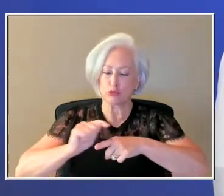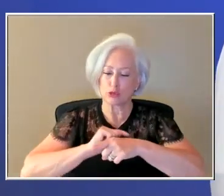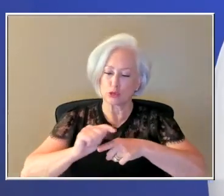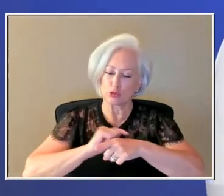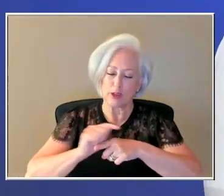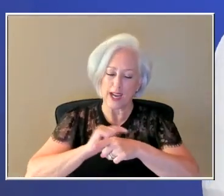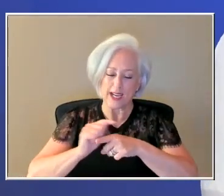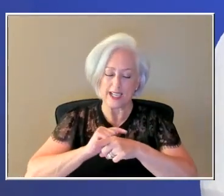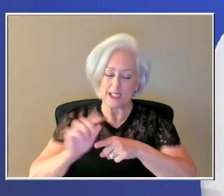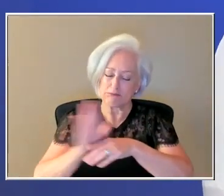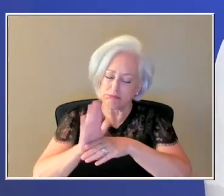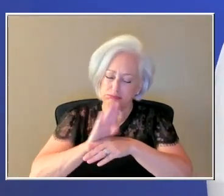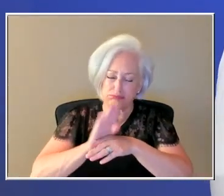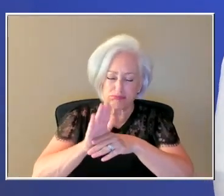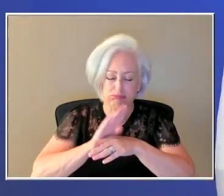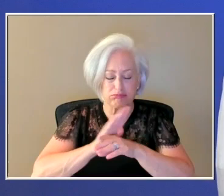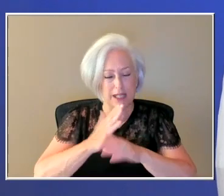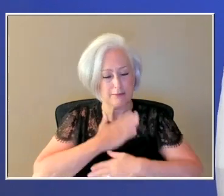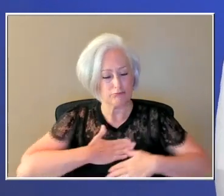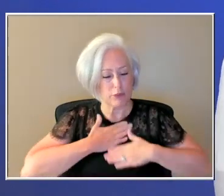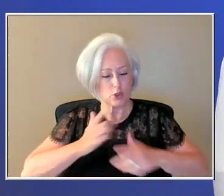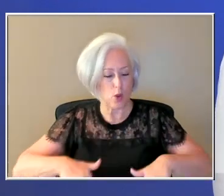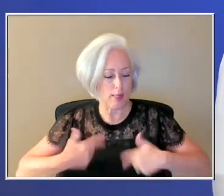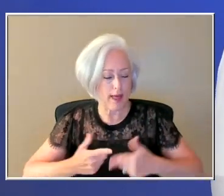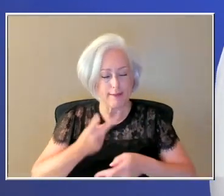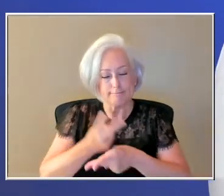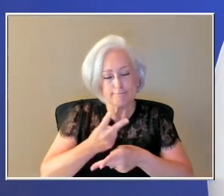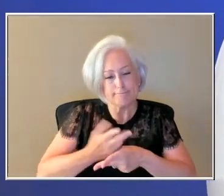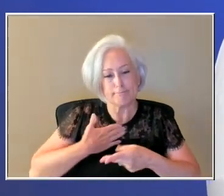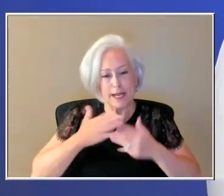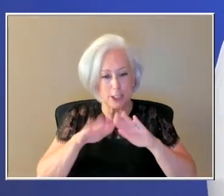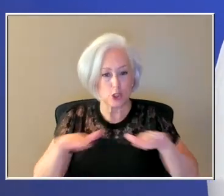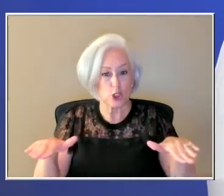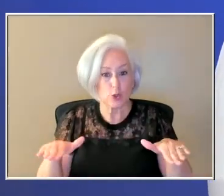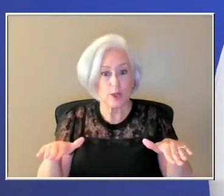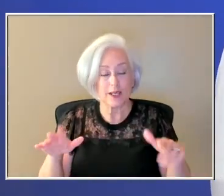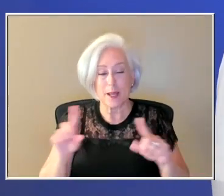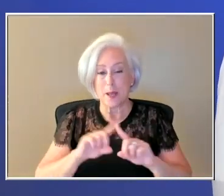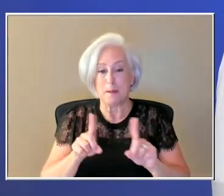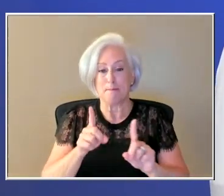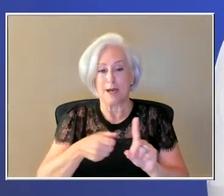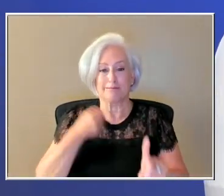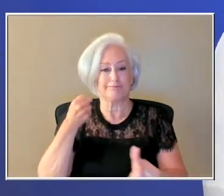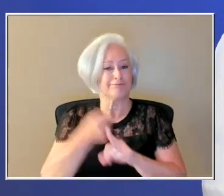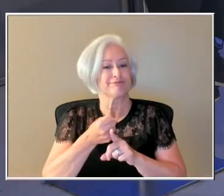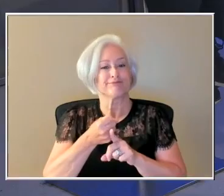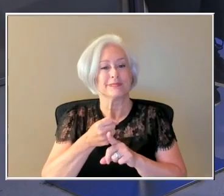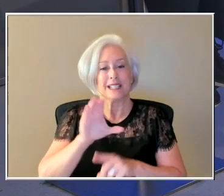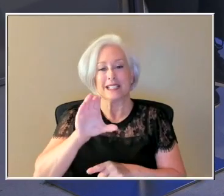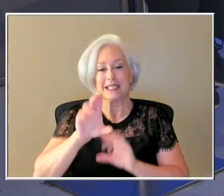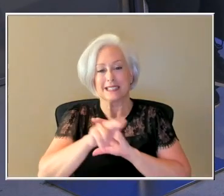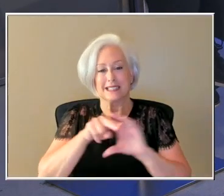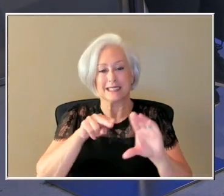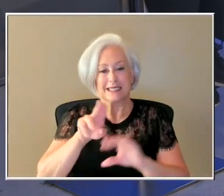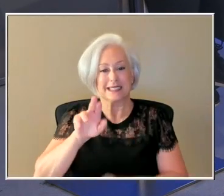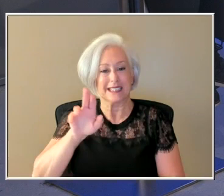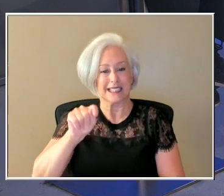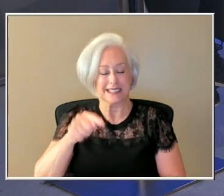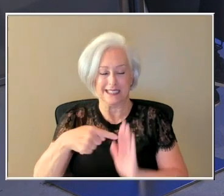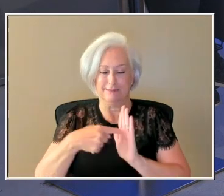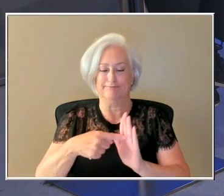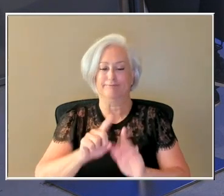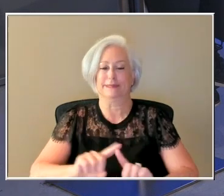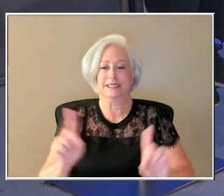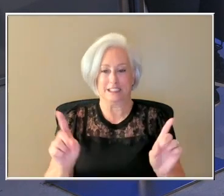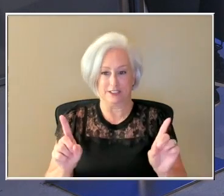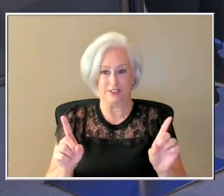life, taking care of my kids. But yeah, the CT showed a little bit different. So yeah, you come back, the cancer was still growing.